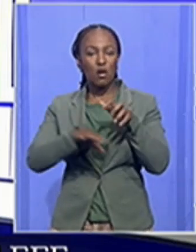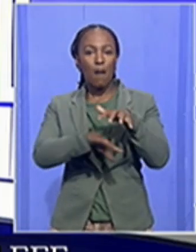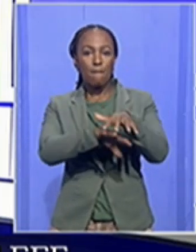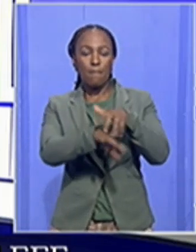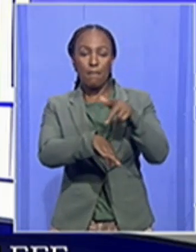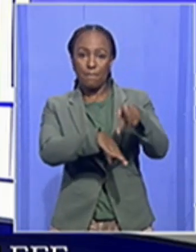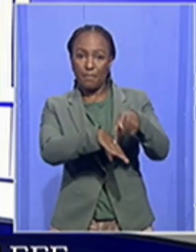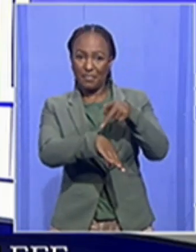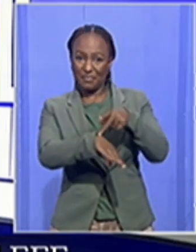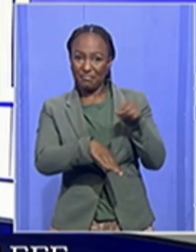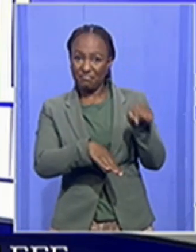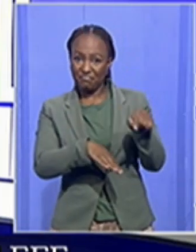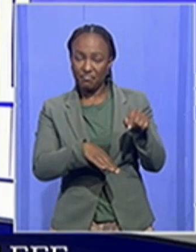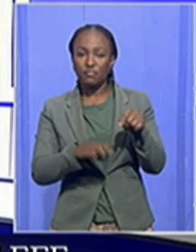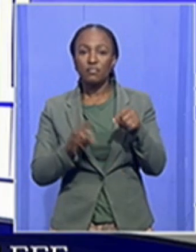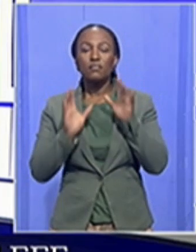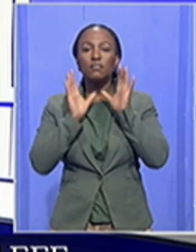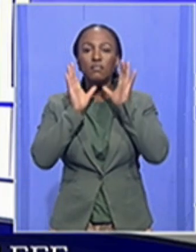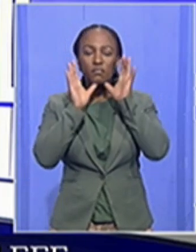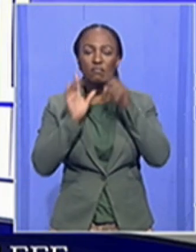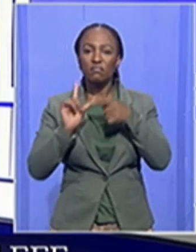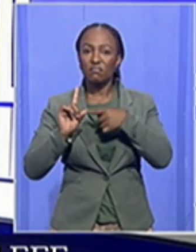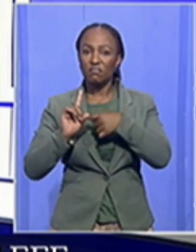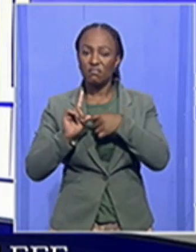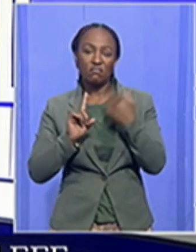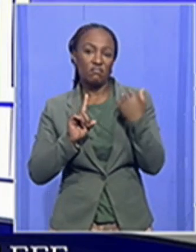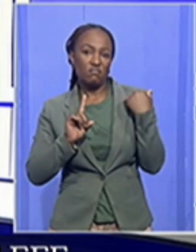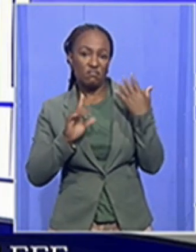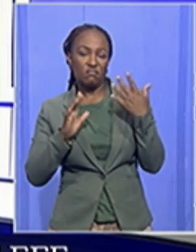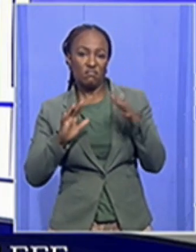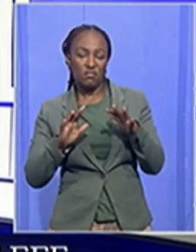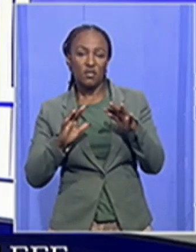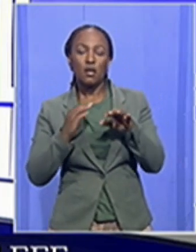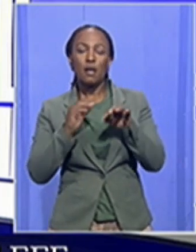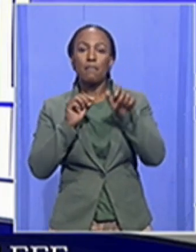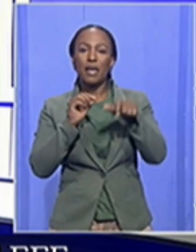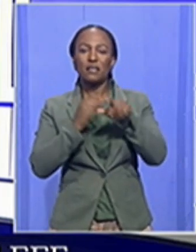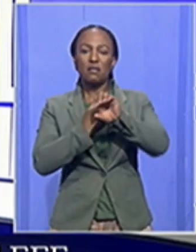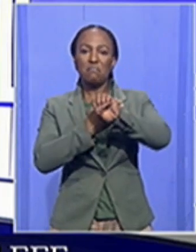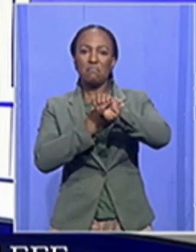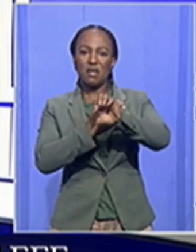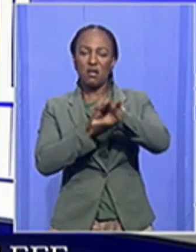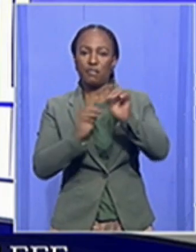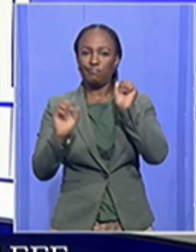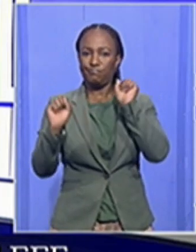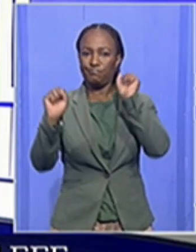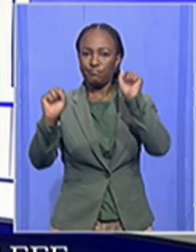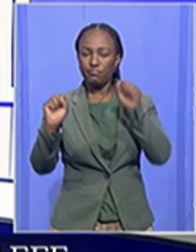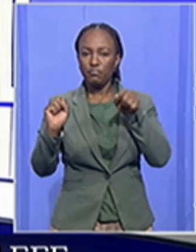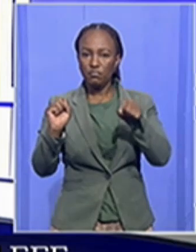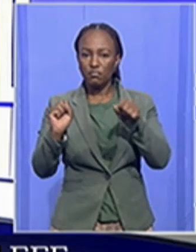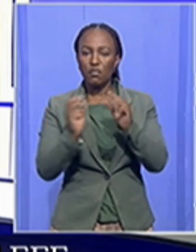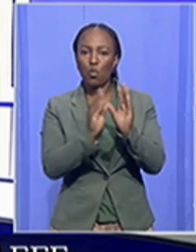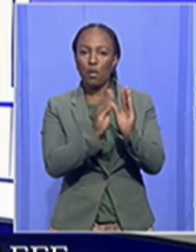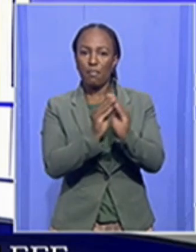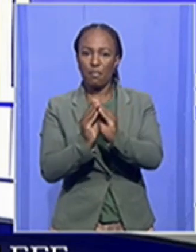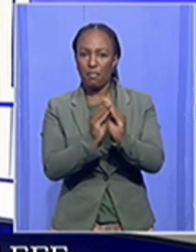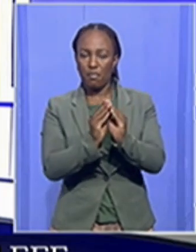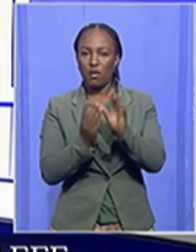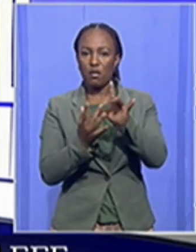wa phalaphala. Malema o boletše se nakong ya kopano le babegadi taba dikantorong kgolo tša mokgatlo ka ga kopano ya go kgetha